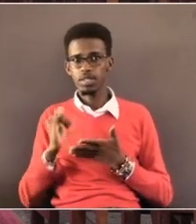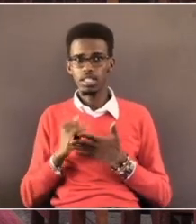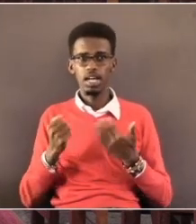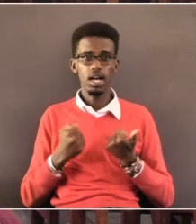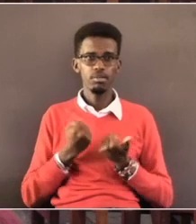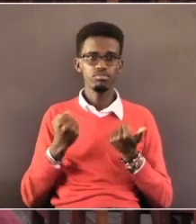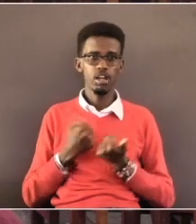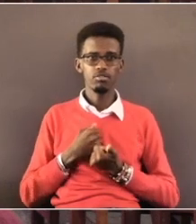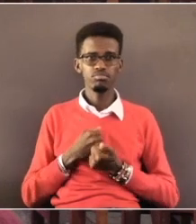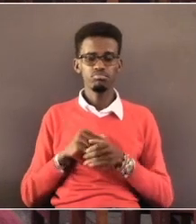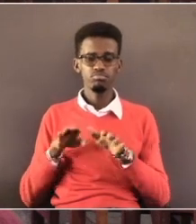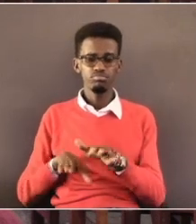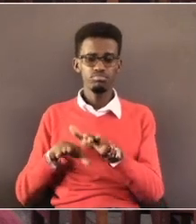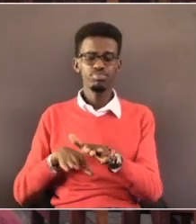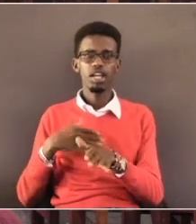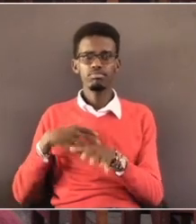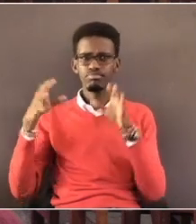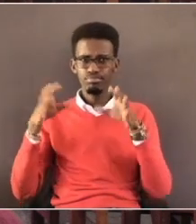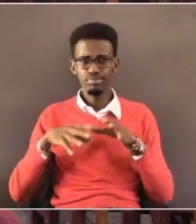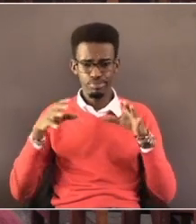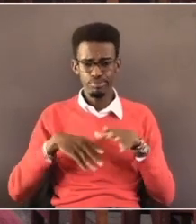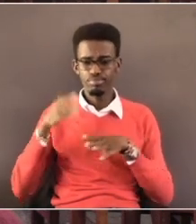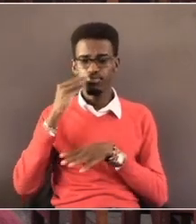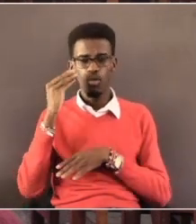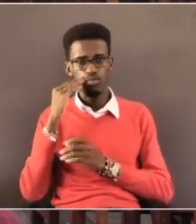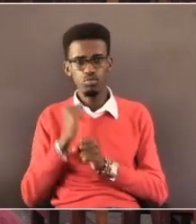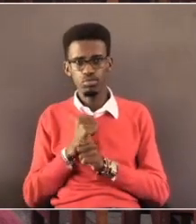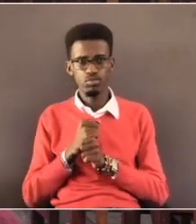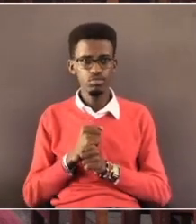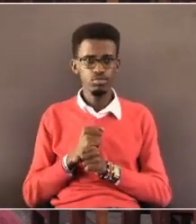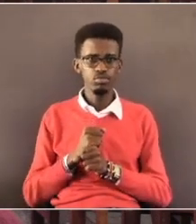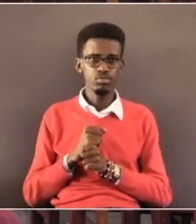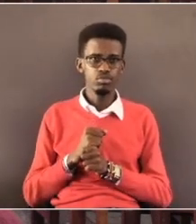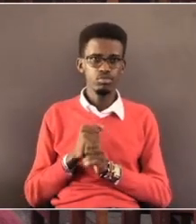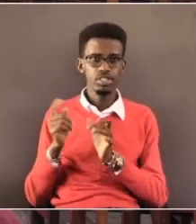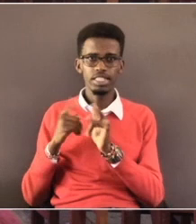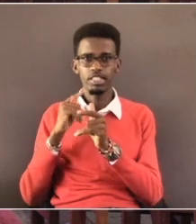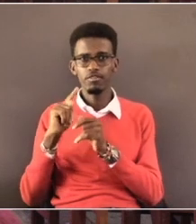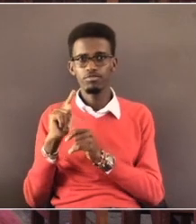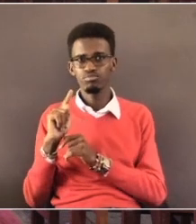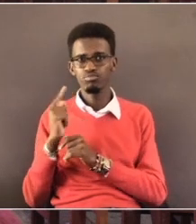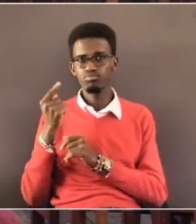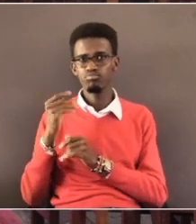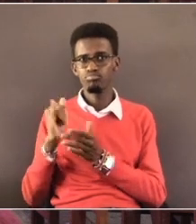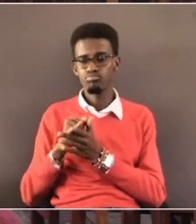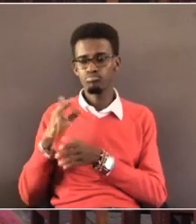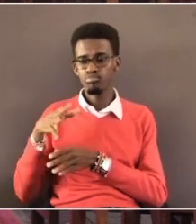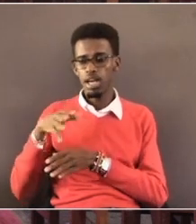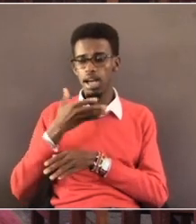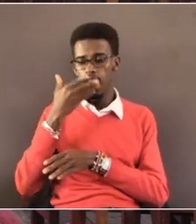there was jam, it rained, there was an assignment due. And the very fact that I did not pick your phone